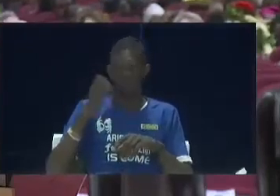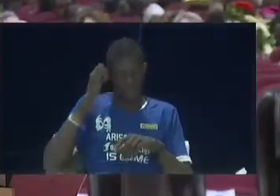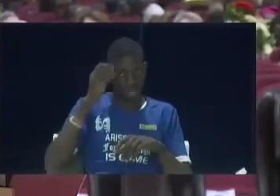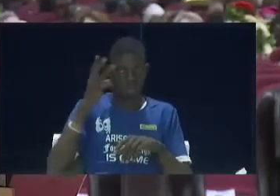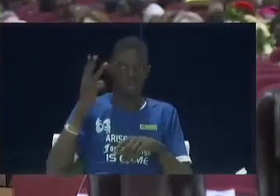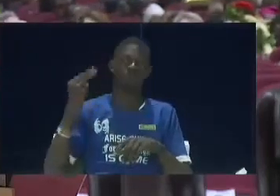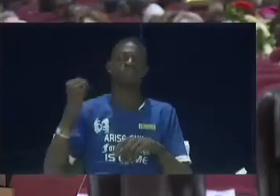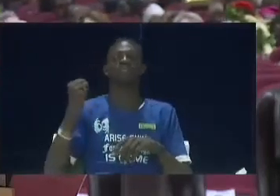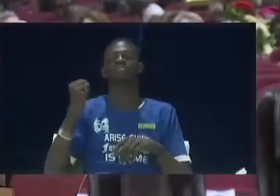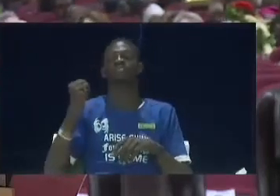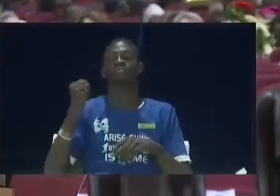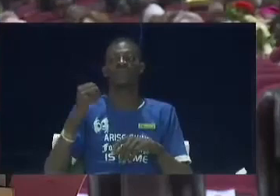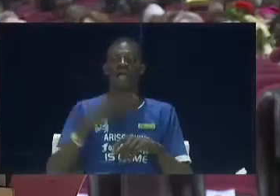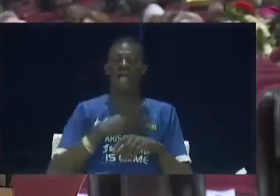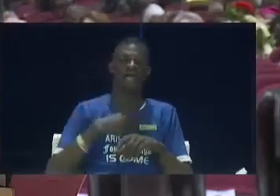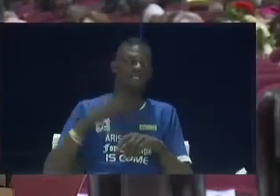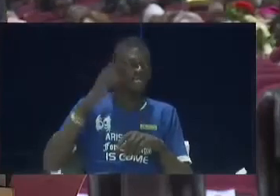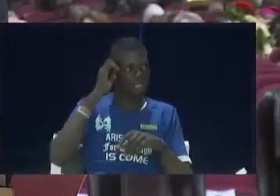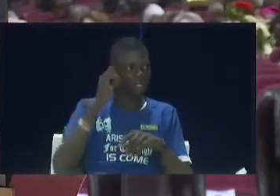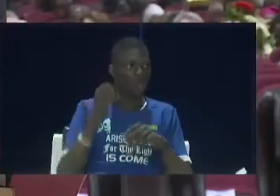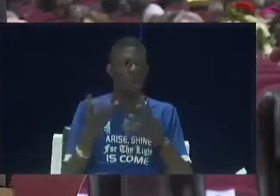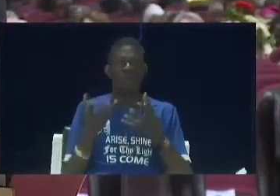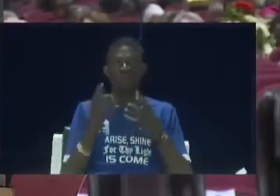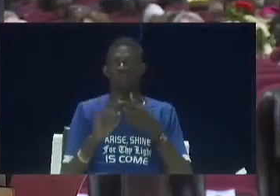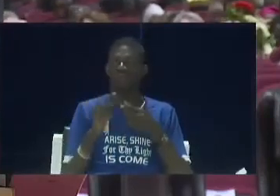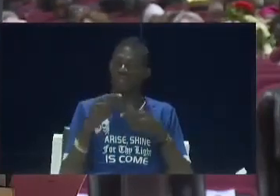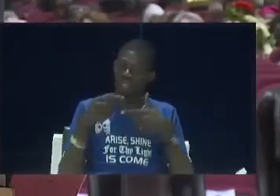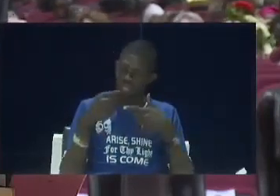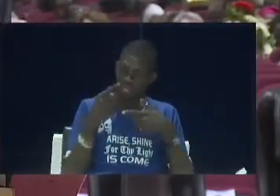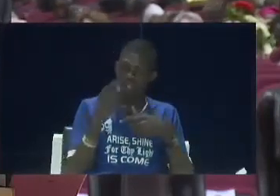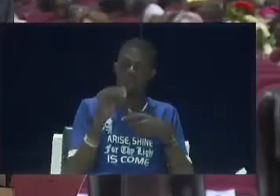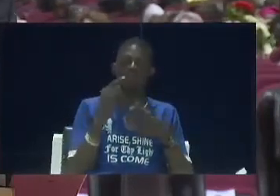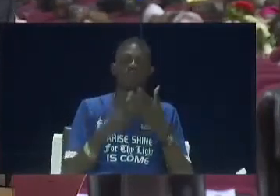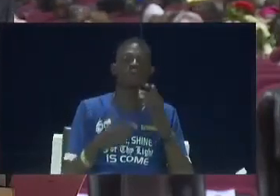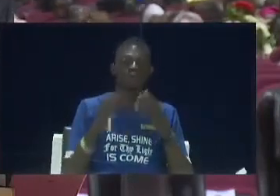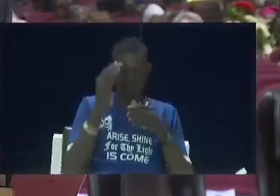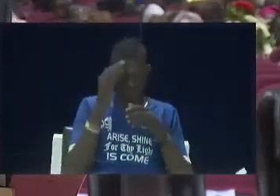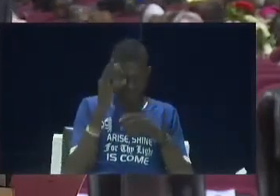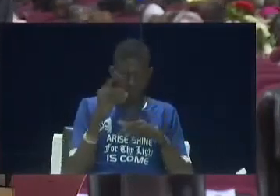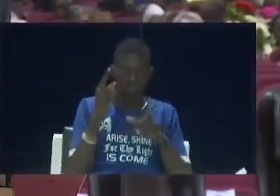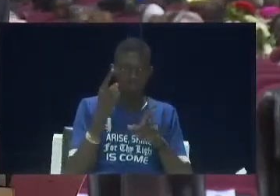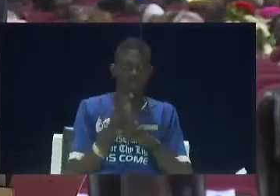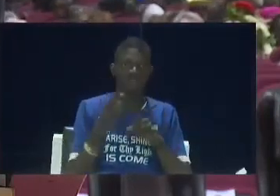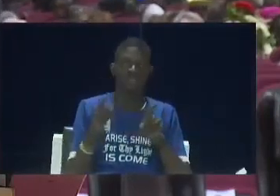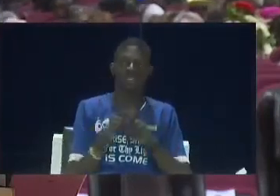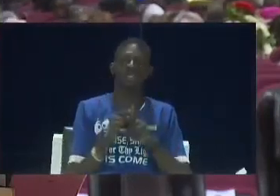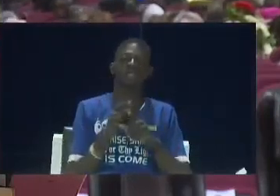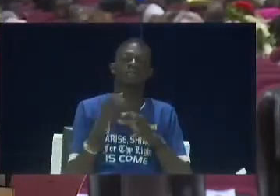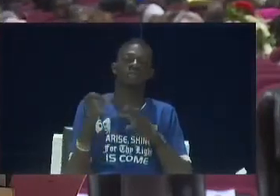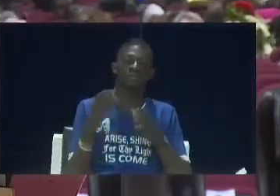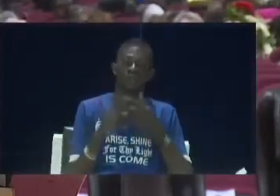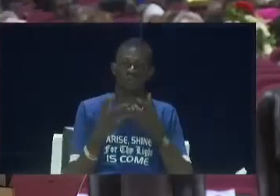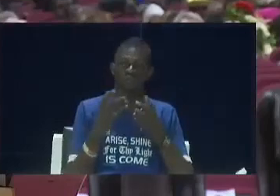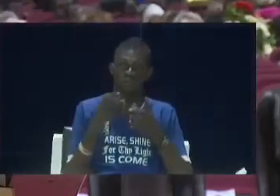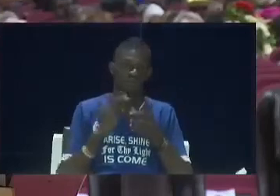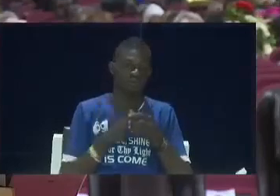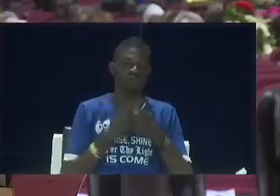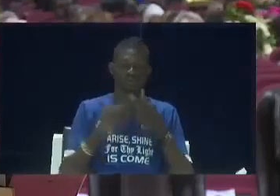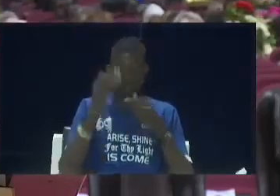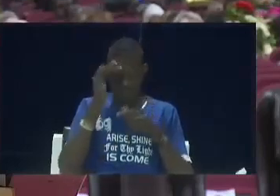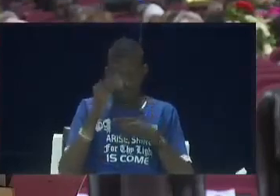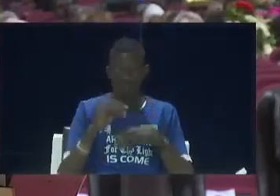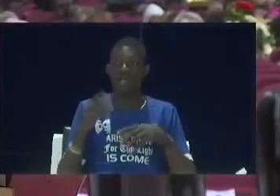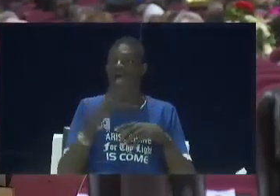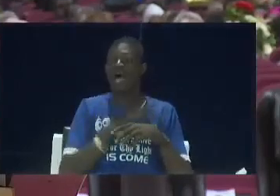was, and he wanted them to know him, just like he still wants us to know him. And there